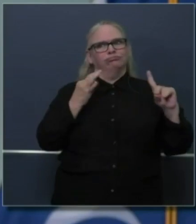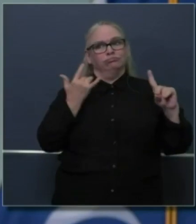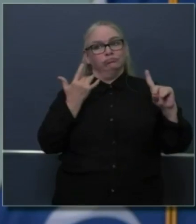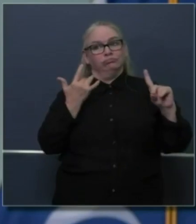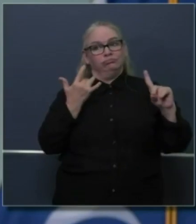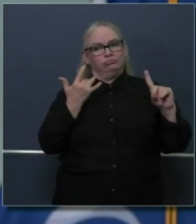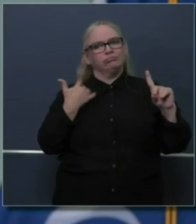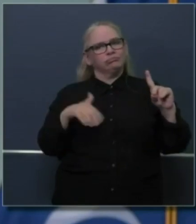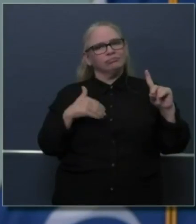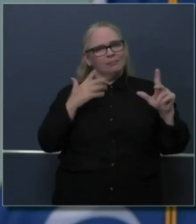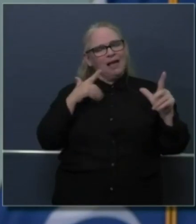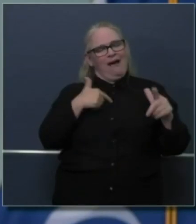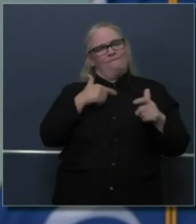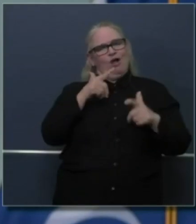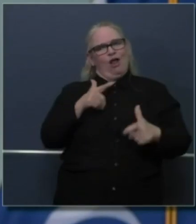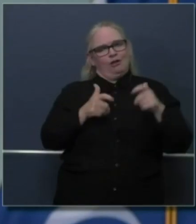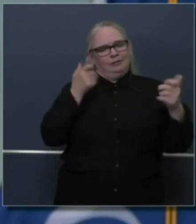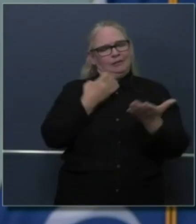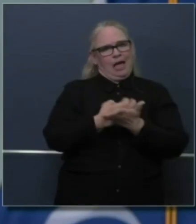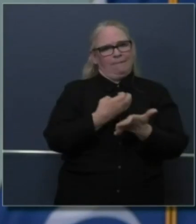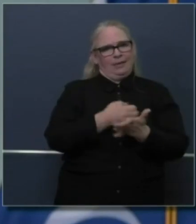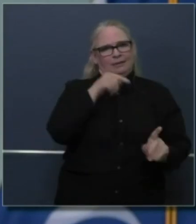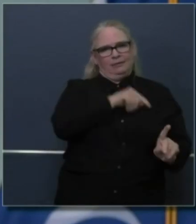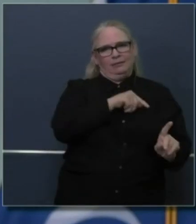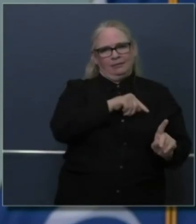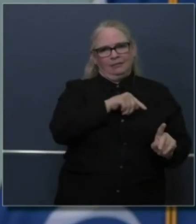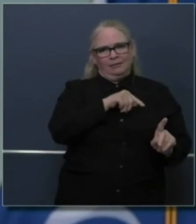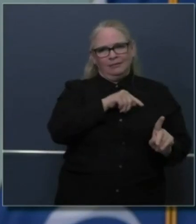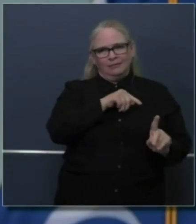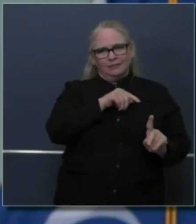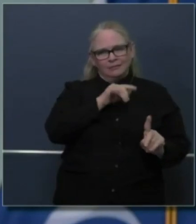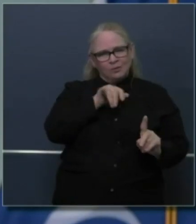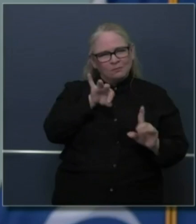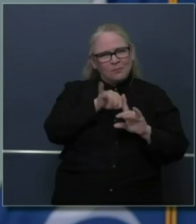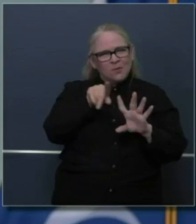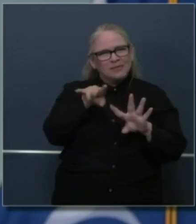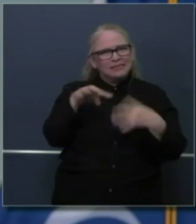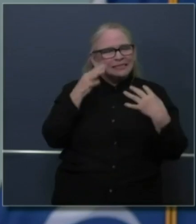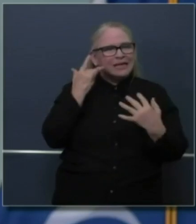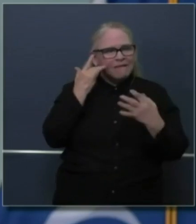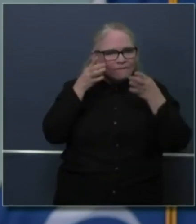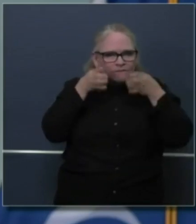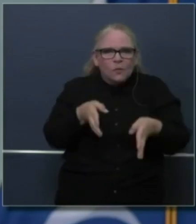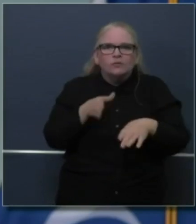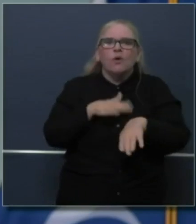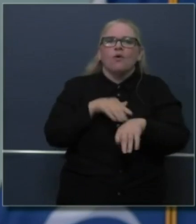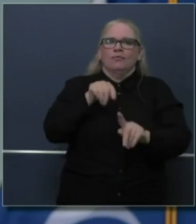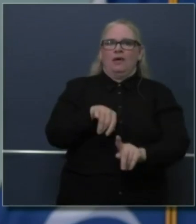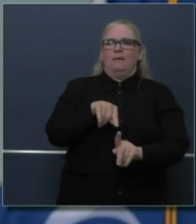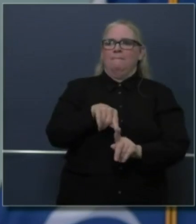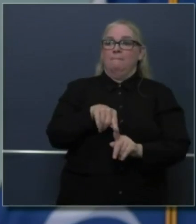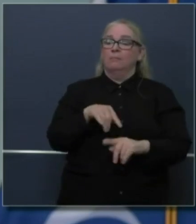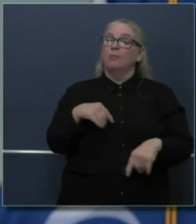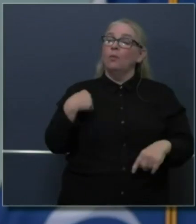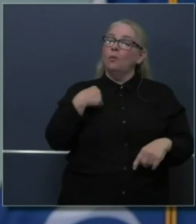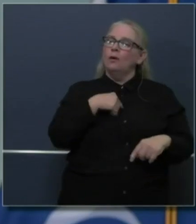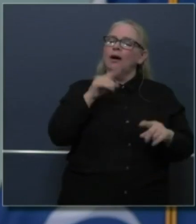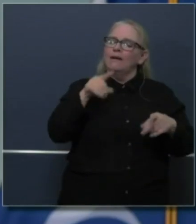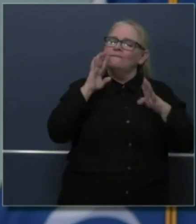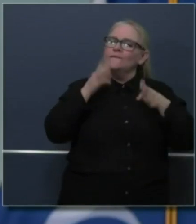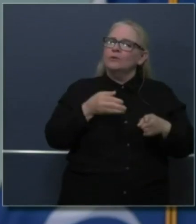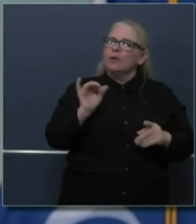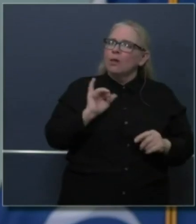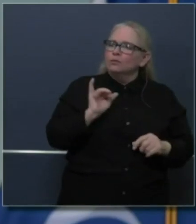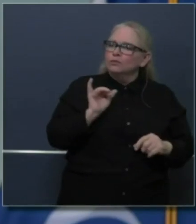they should get your attention, and understandably so. But what may not get as much attention, and I think deserves